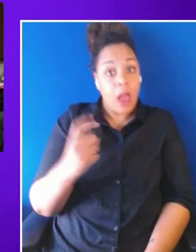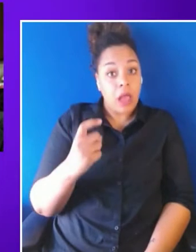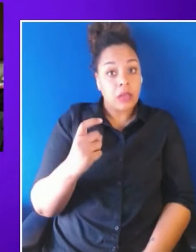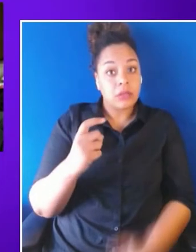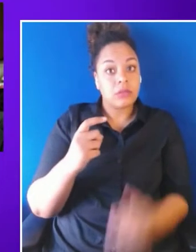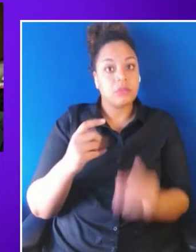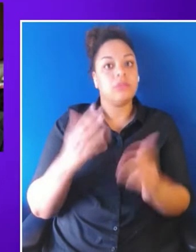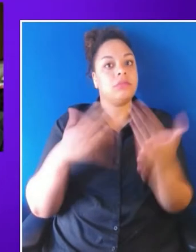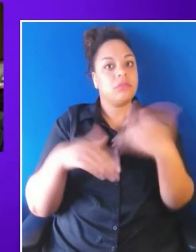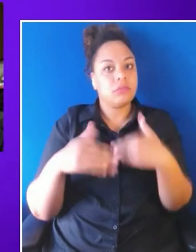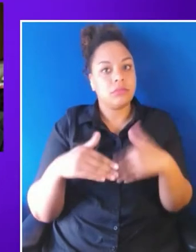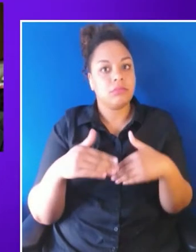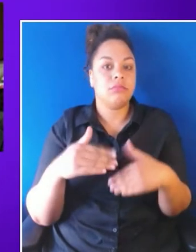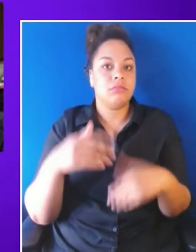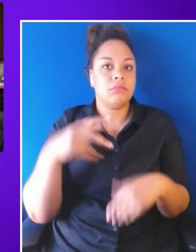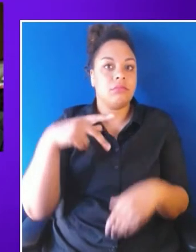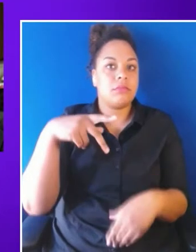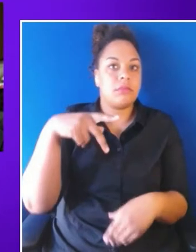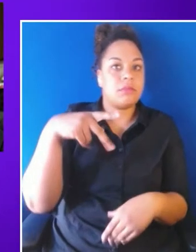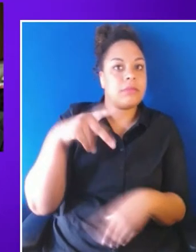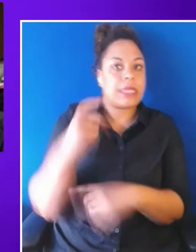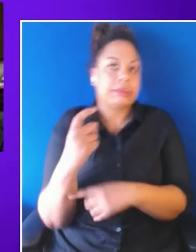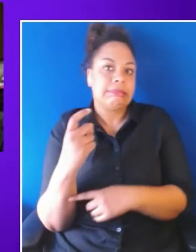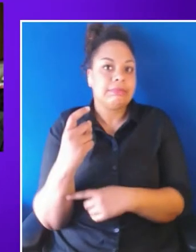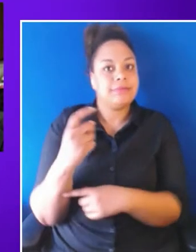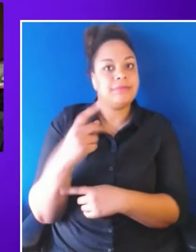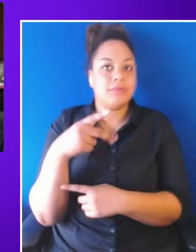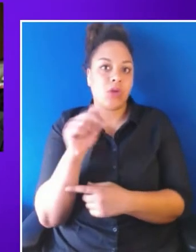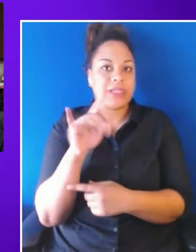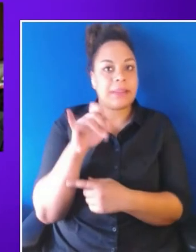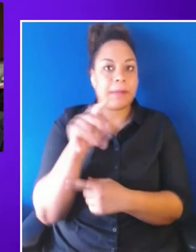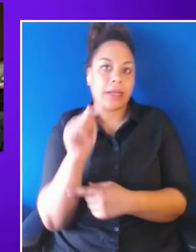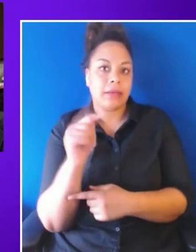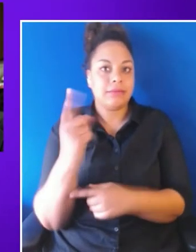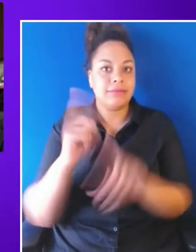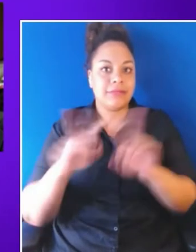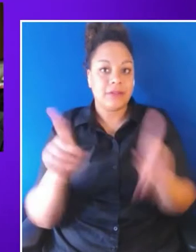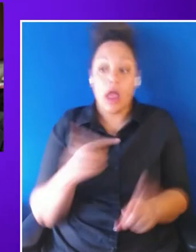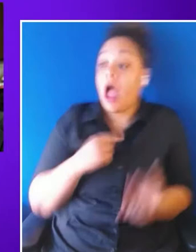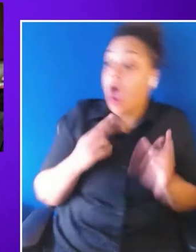participant, if that would have any bearing. But I think that's a really good point. So.